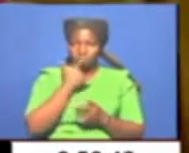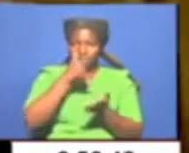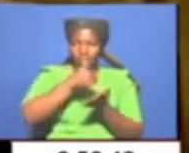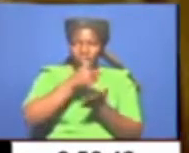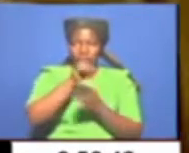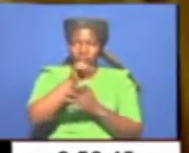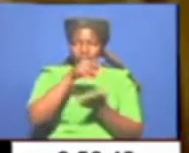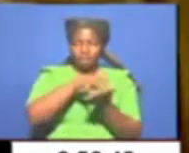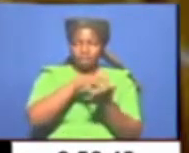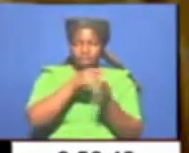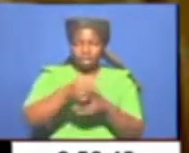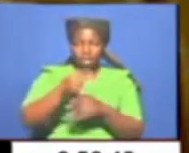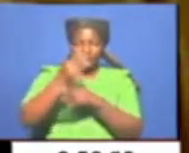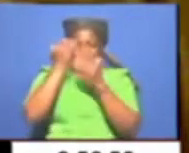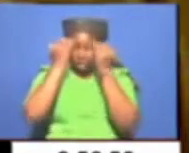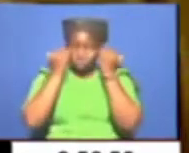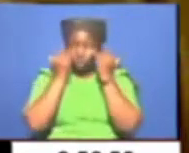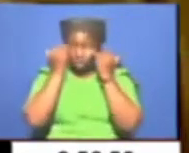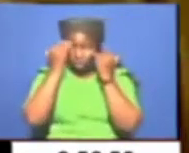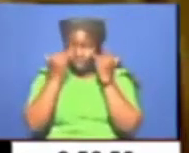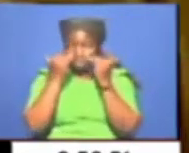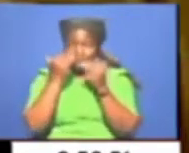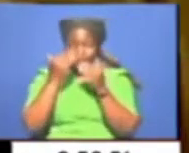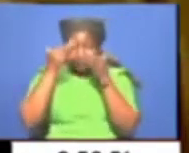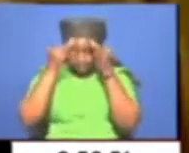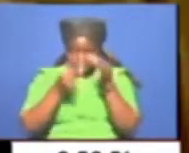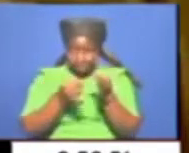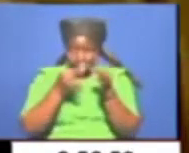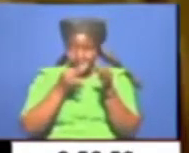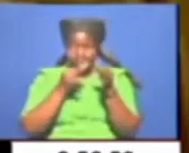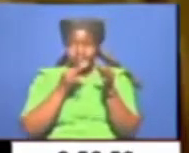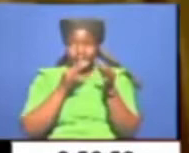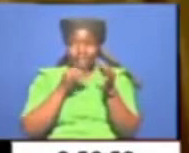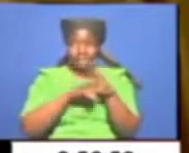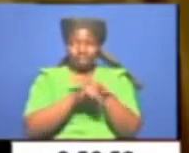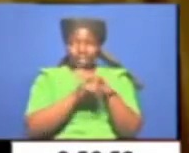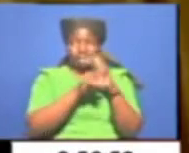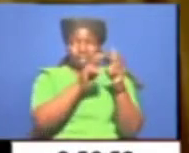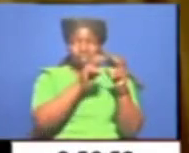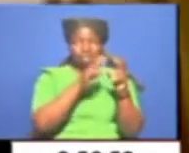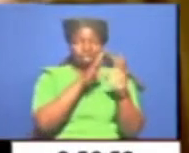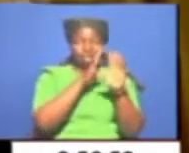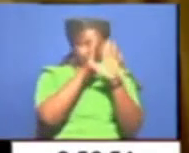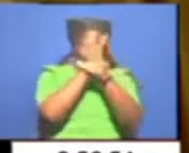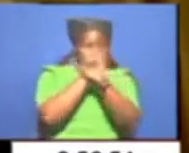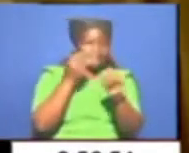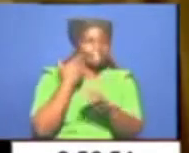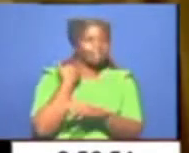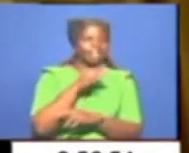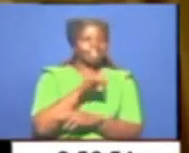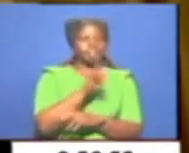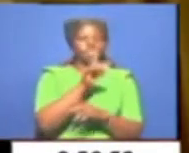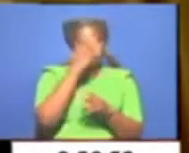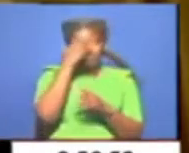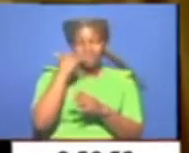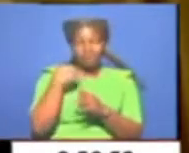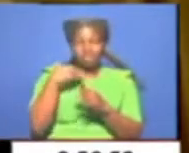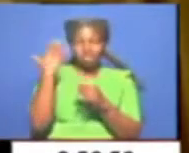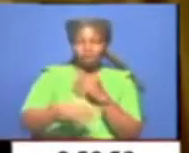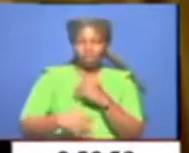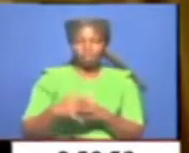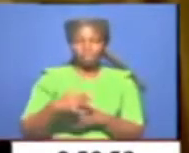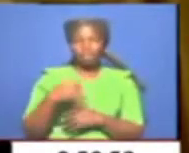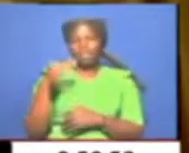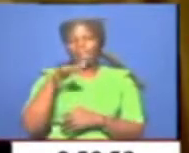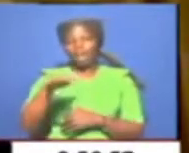because they ruled in the manner that they did, and the president doesn't like them because they scuppered reggae or they messed up BBI, his